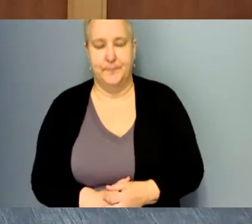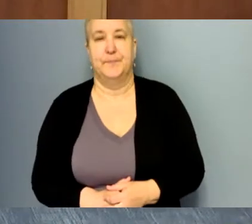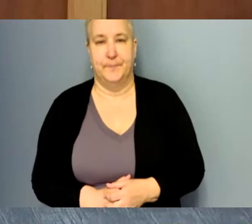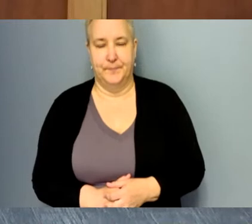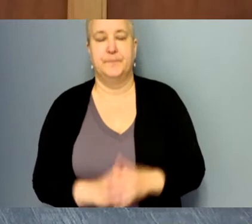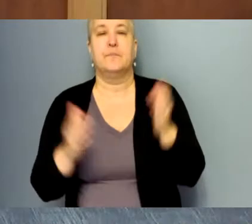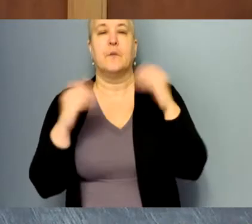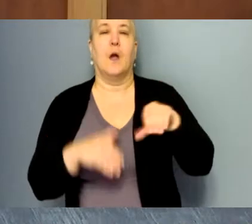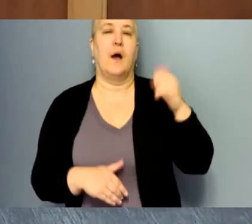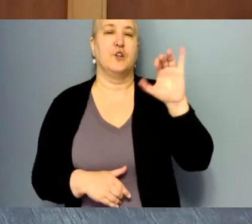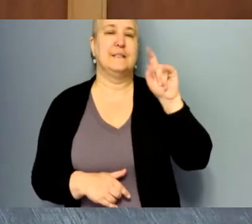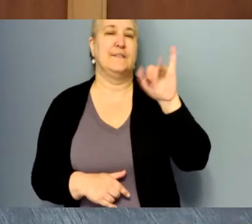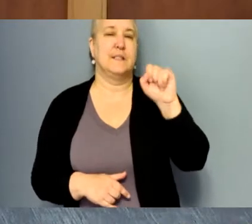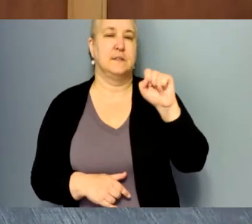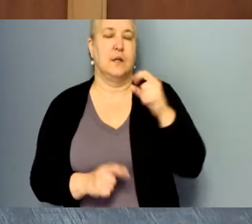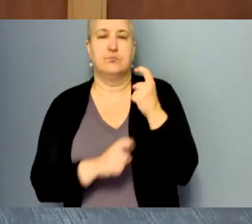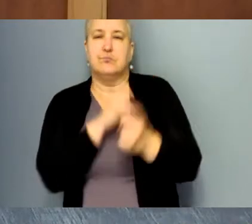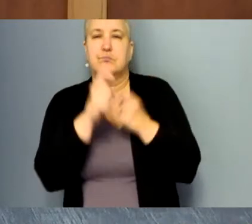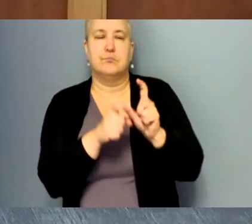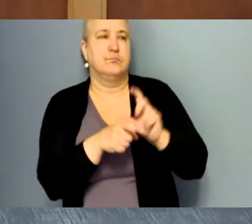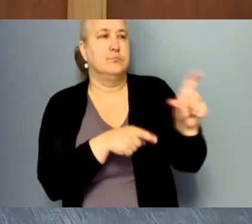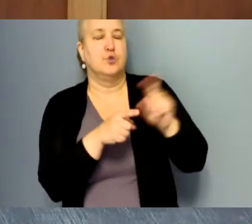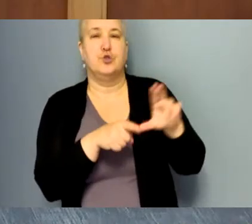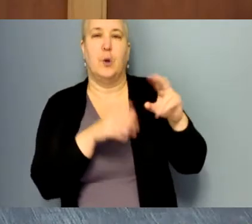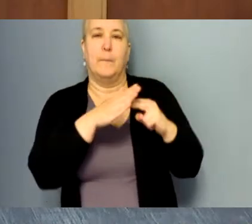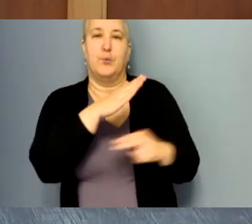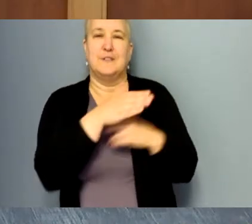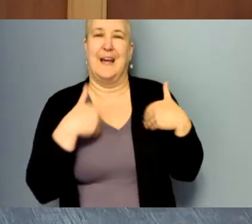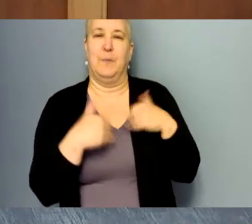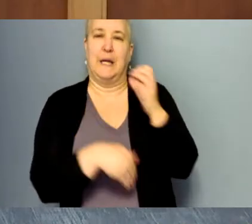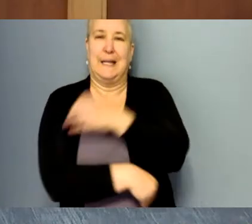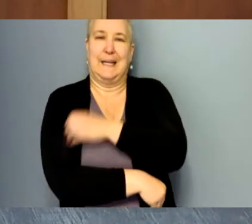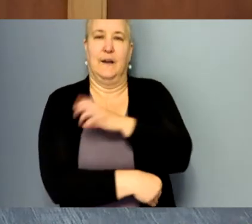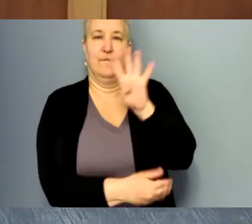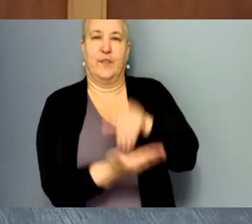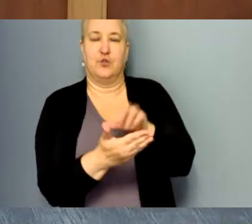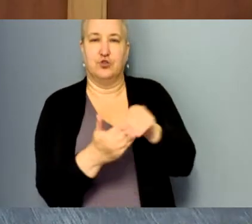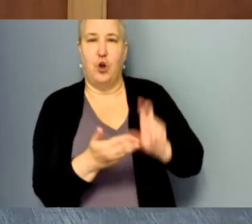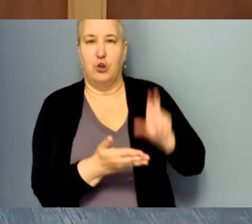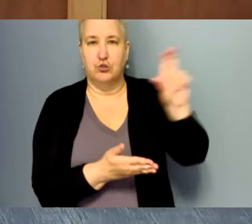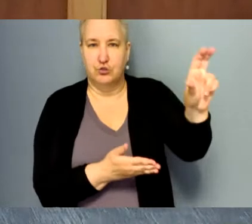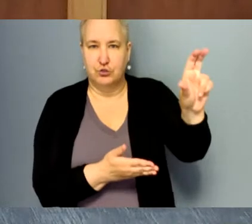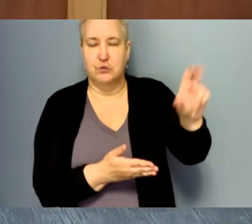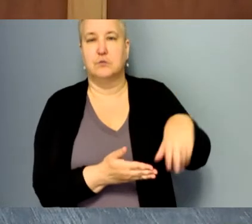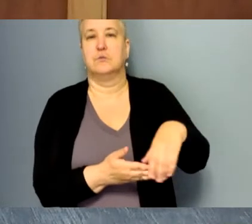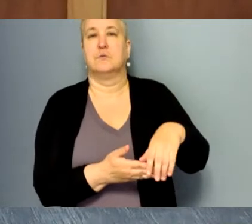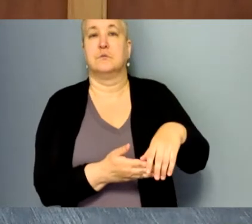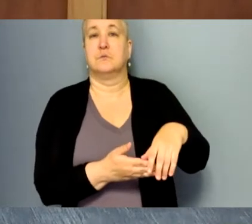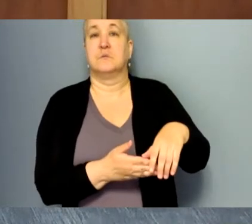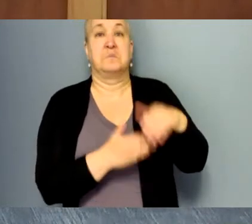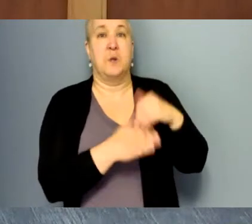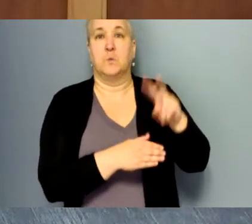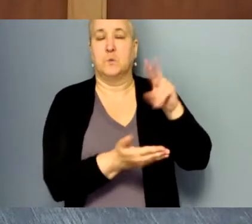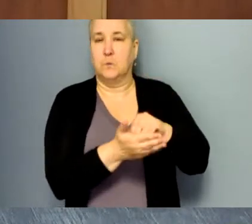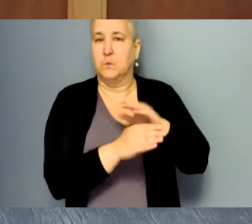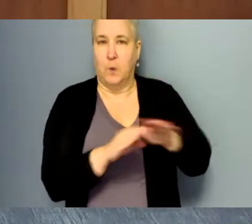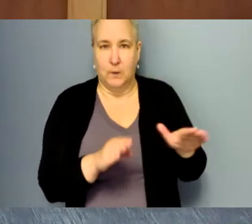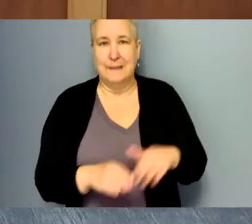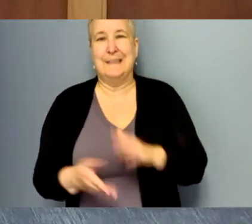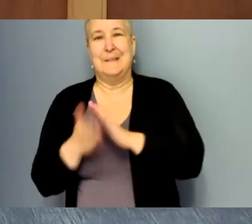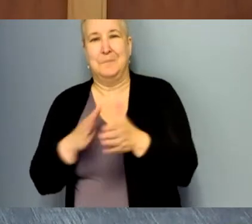Other civics, contributions being made to the Bridge Animal Clinic of $4,000, No Longer Bound $2,000, Peace Valley Holistic